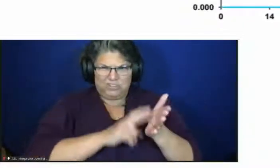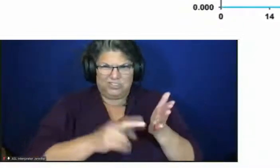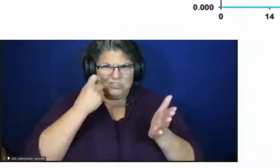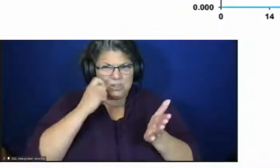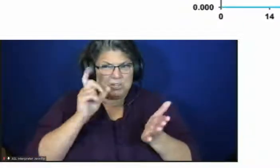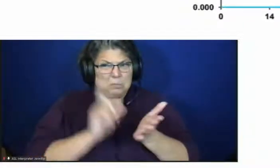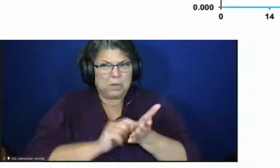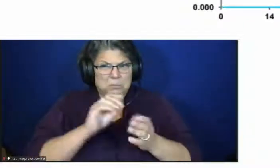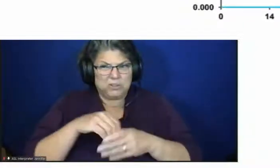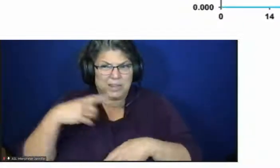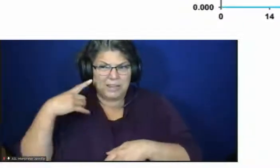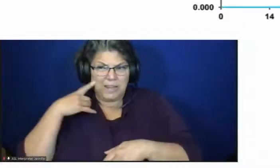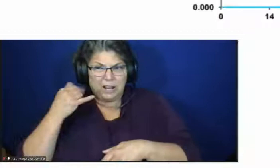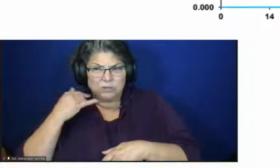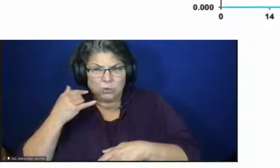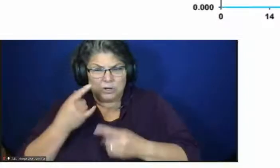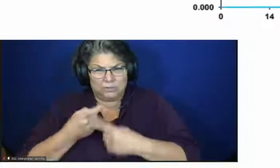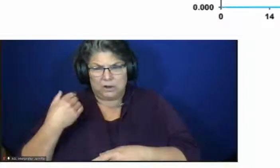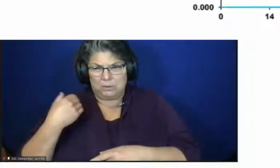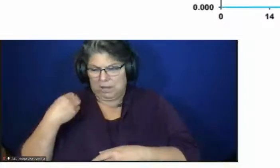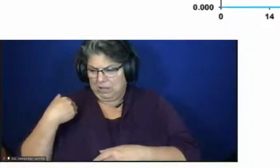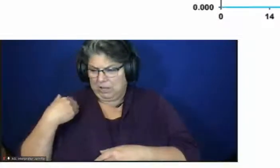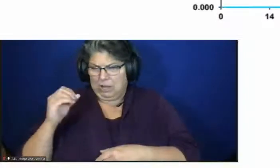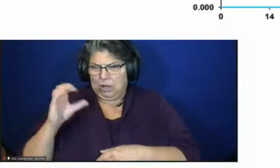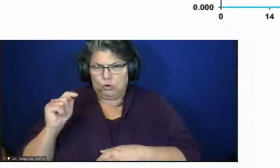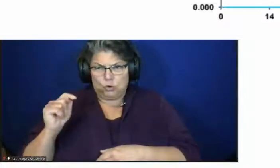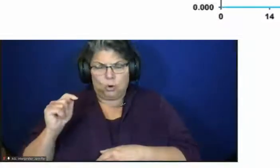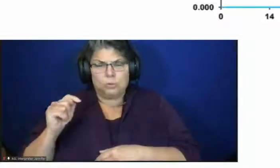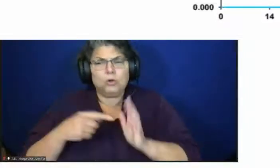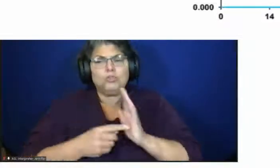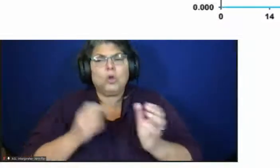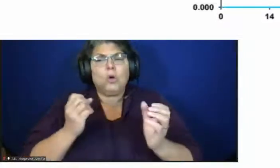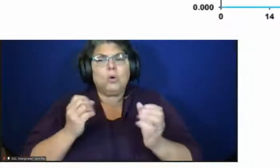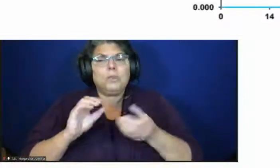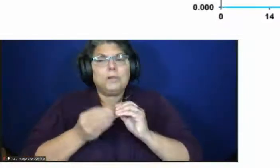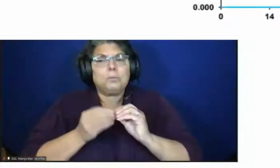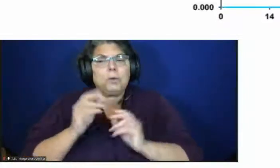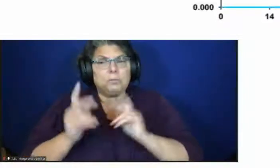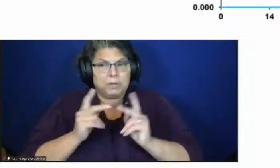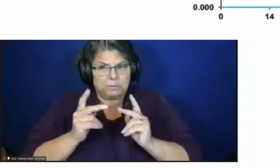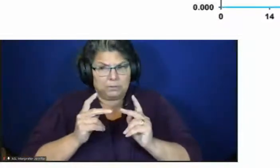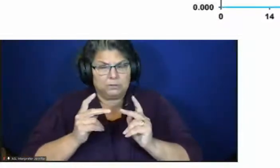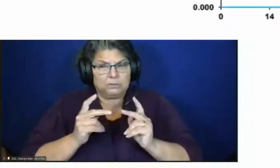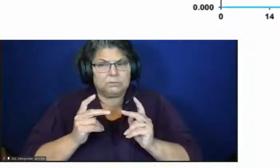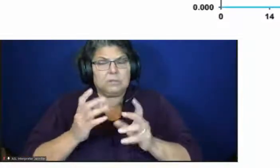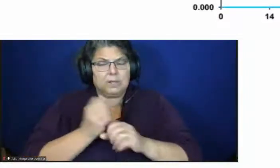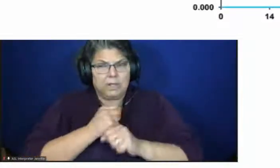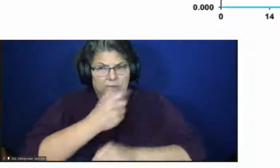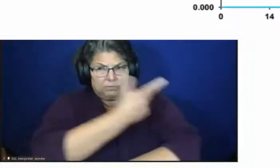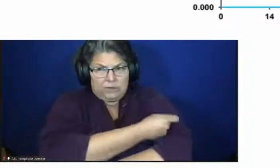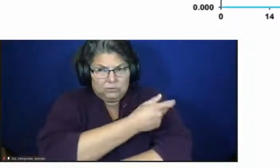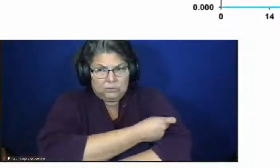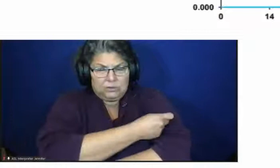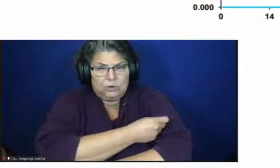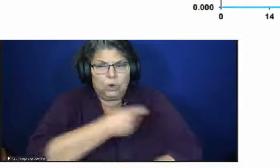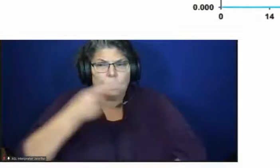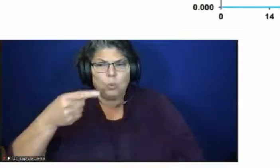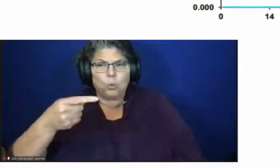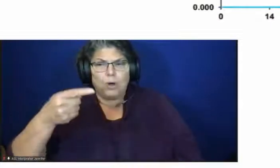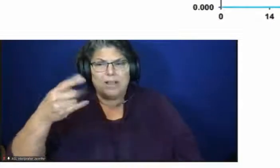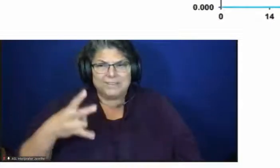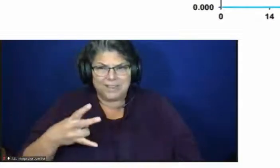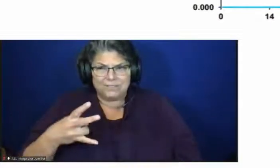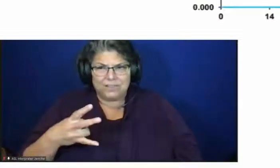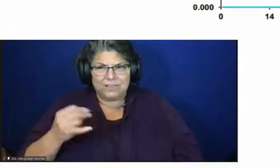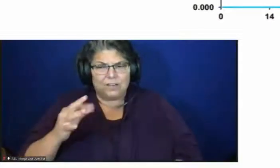from October shows case rates among those vaccinated, these are case rates, are 1/7 of those